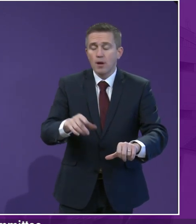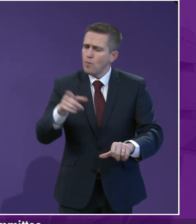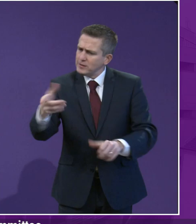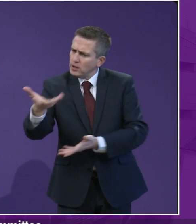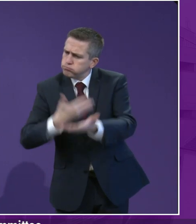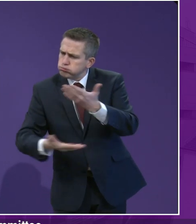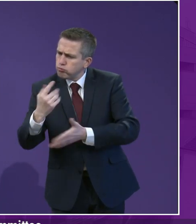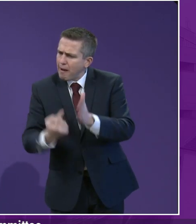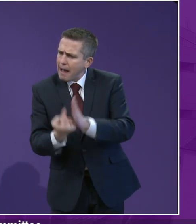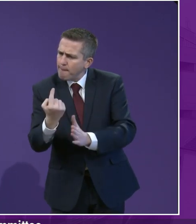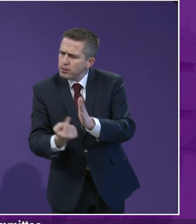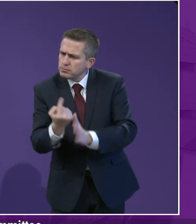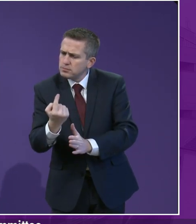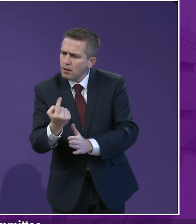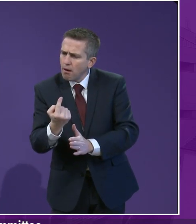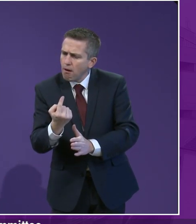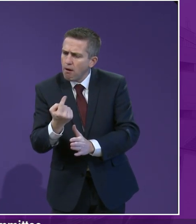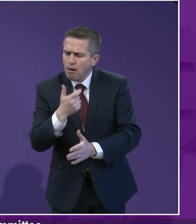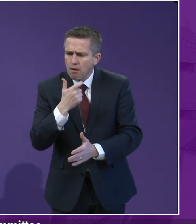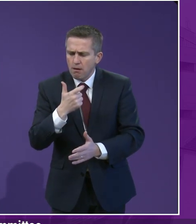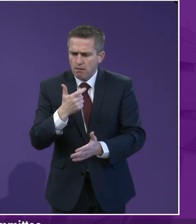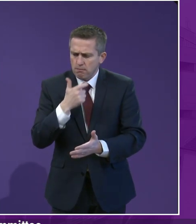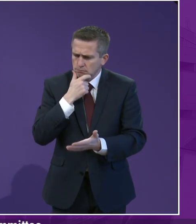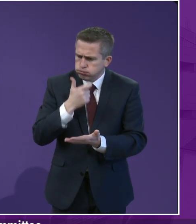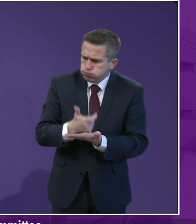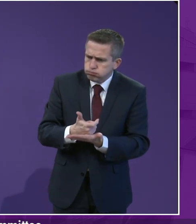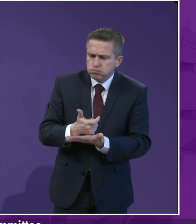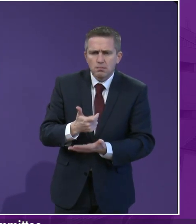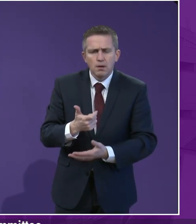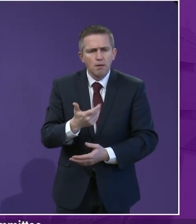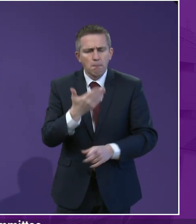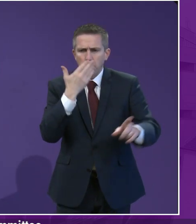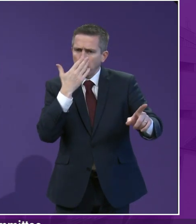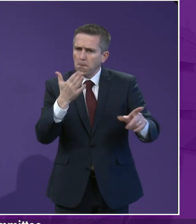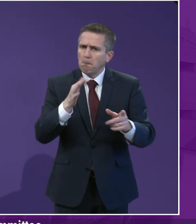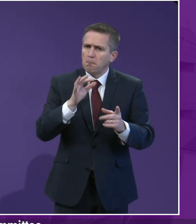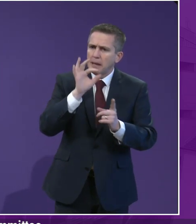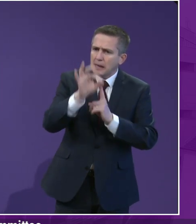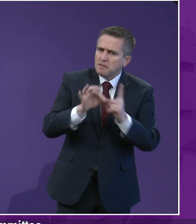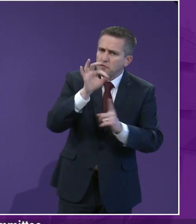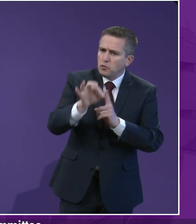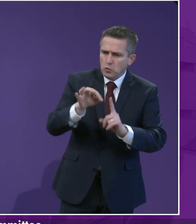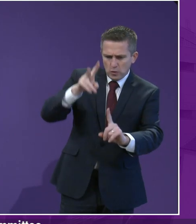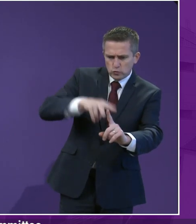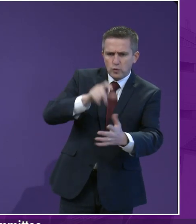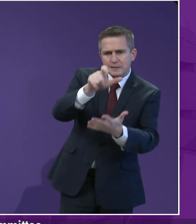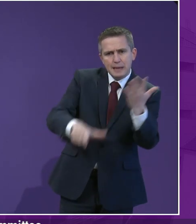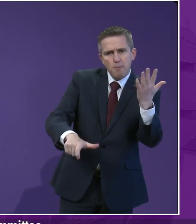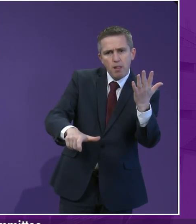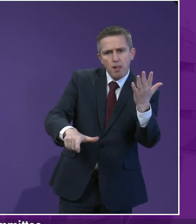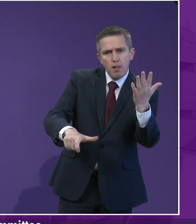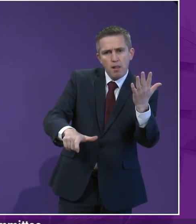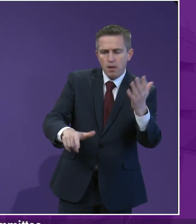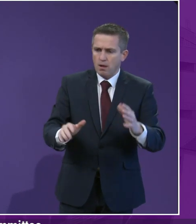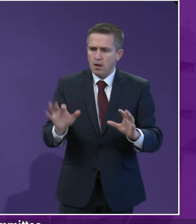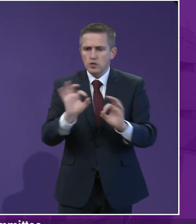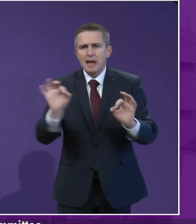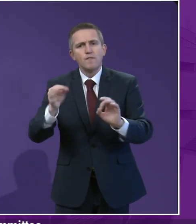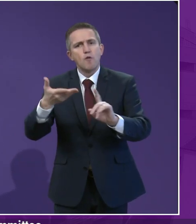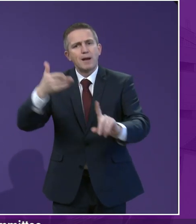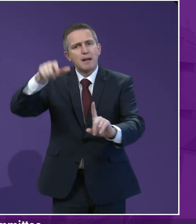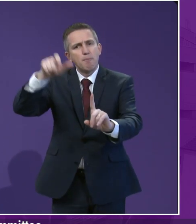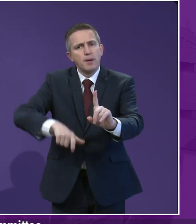for postgraduate study, and in that instance she had to attend an interview, and the way she narrated it to me,